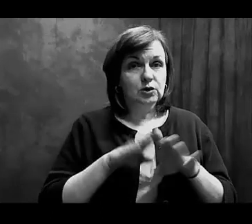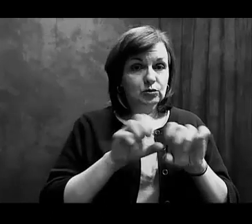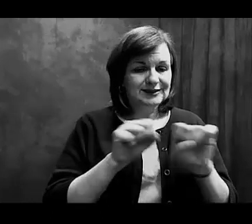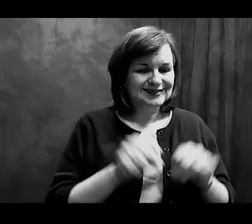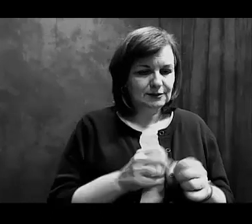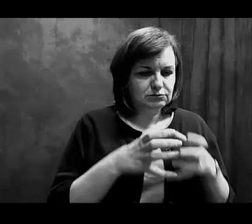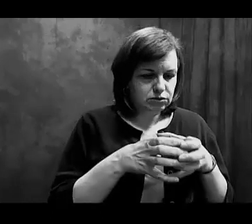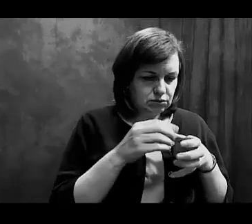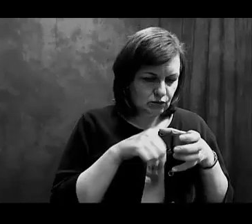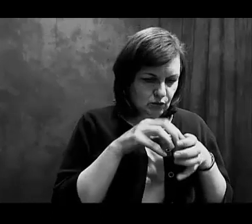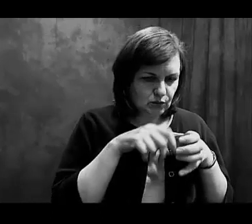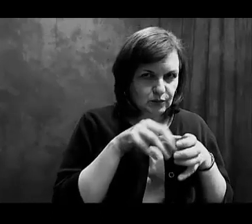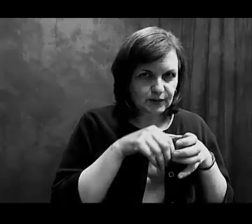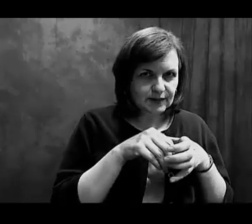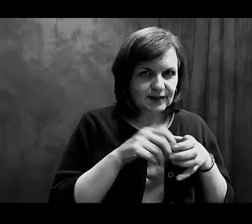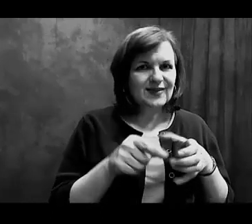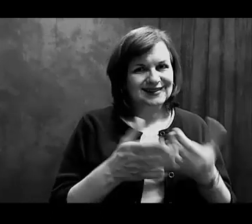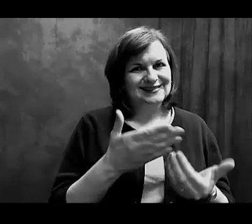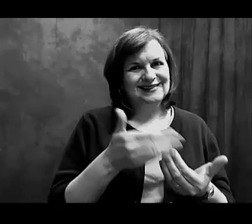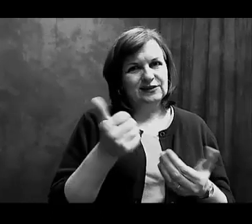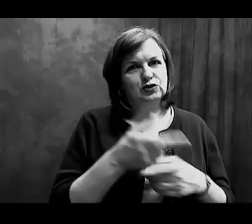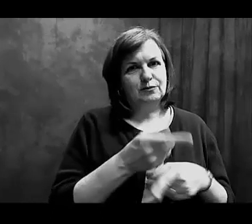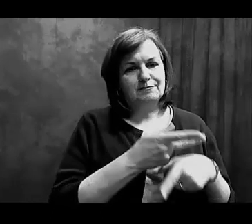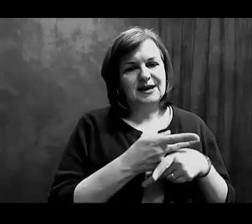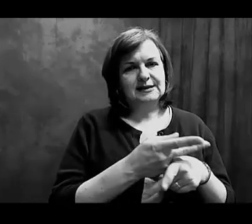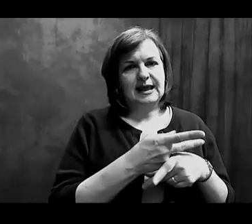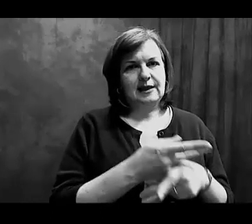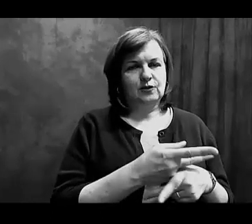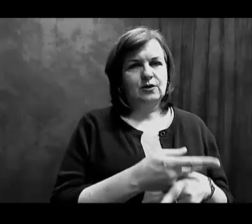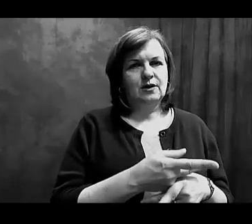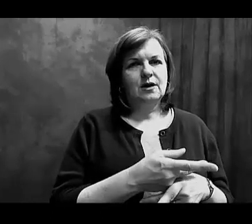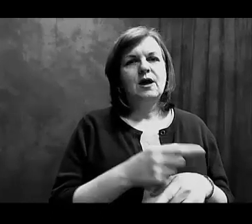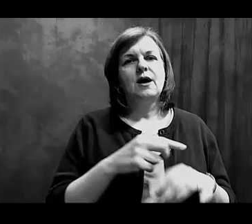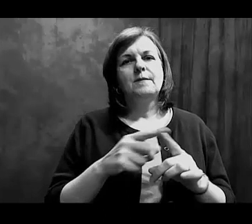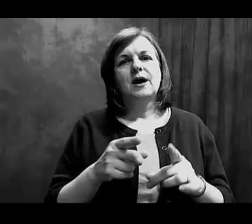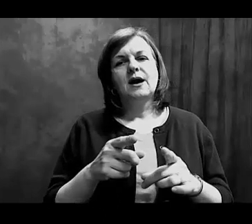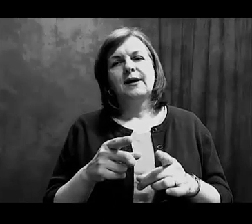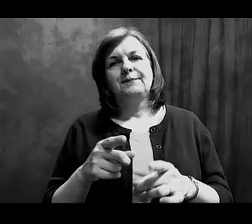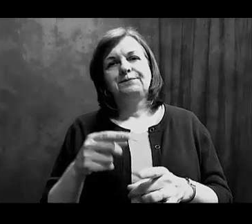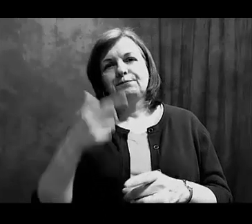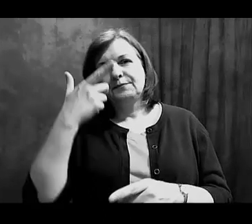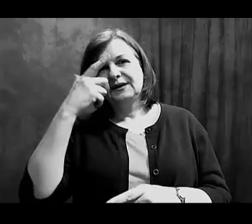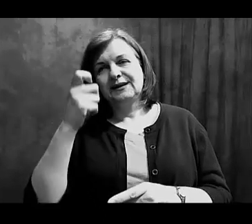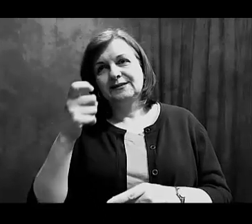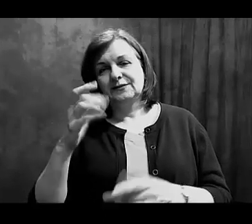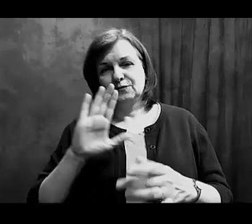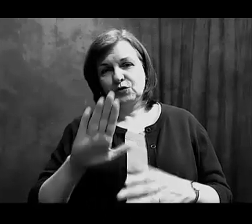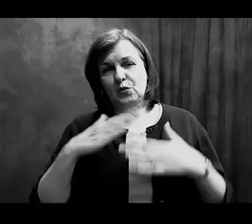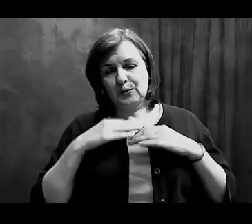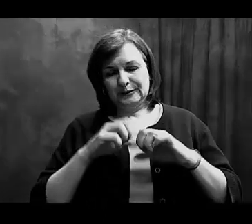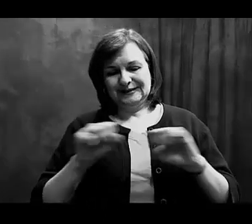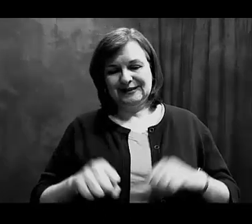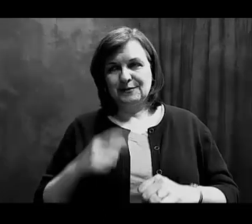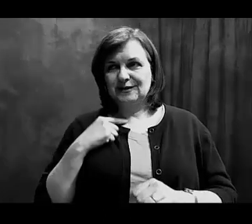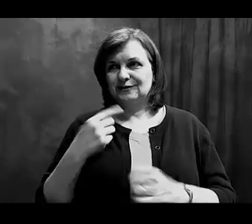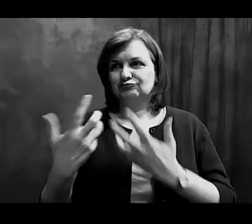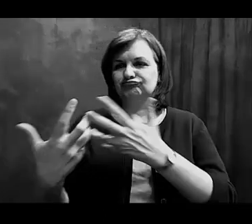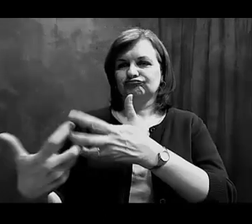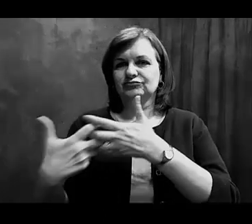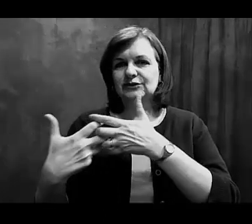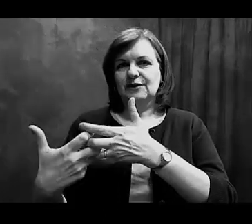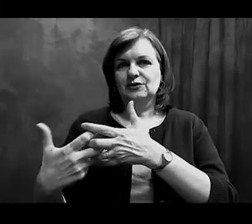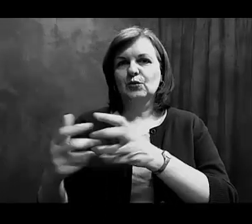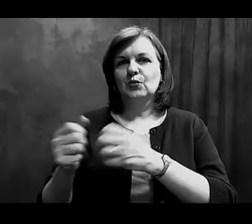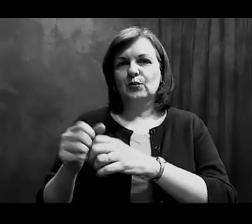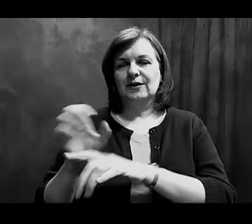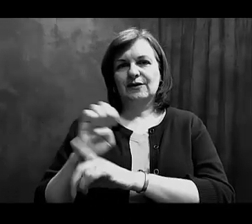closed system, you'd be much easier to maintain. With an external contribution to your